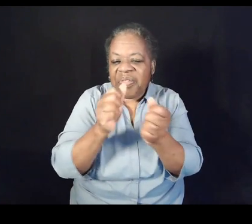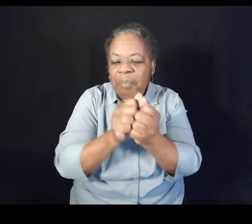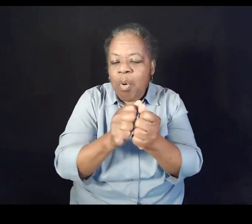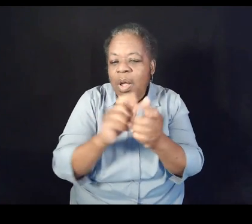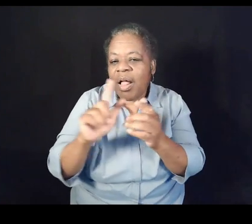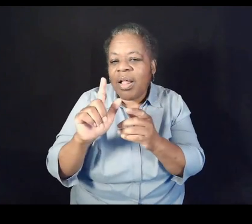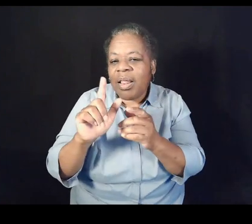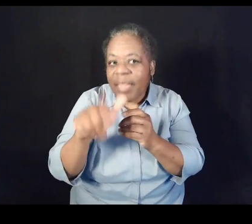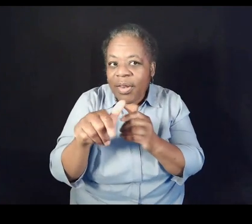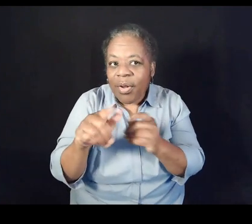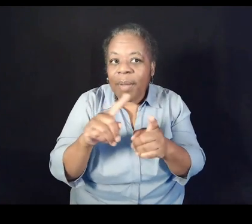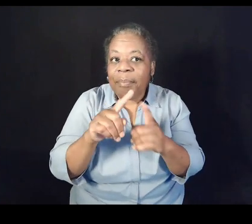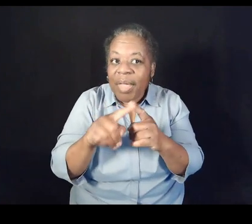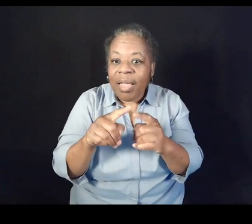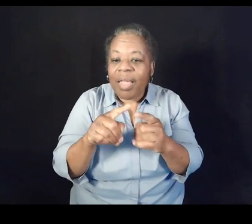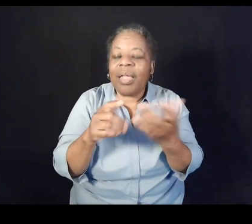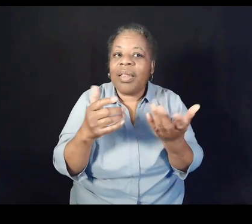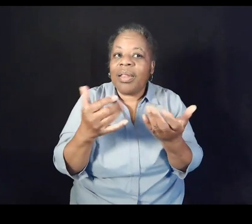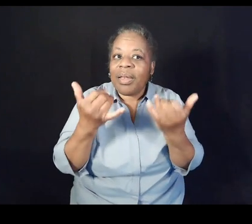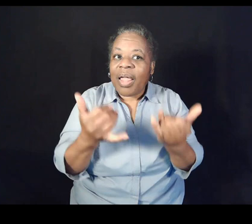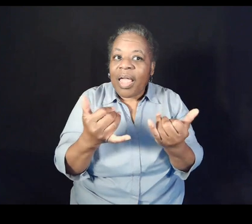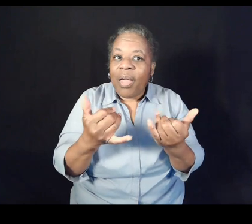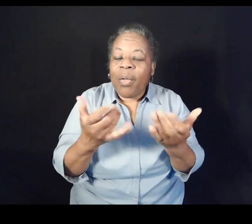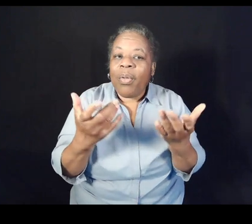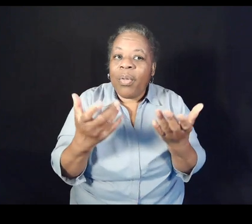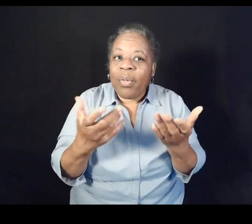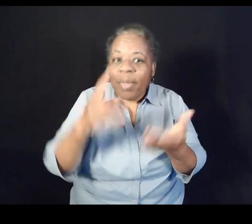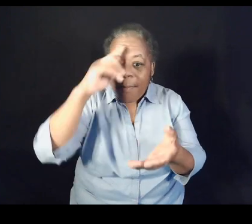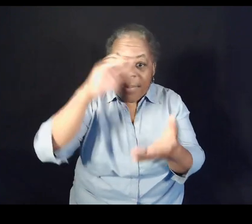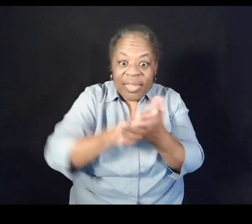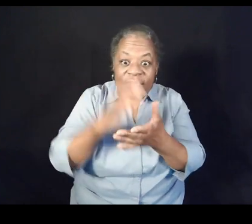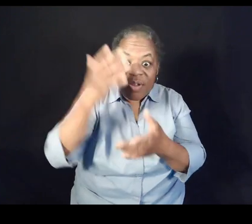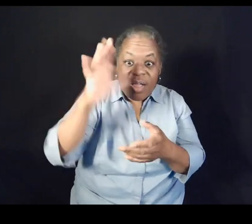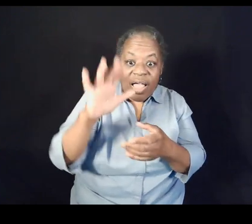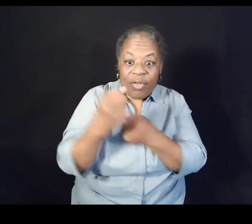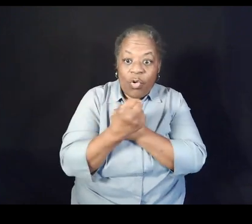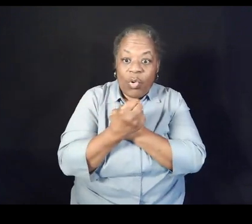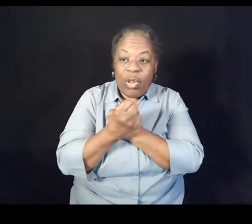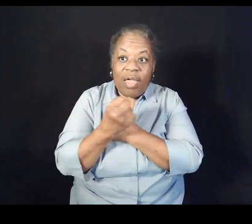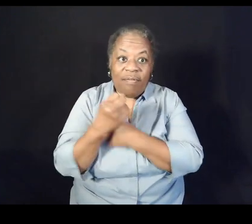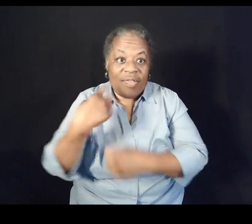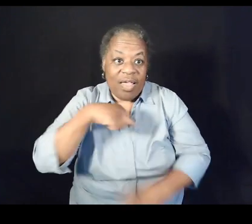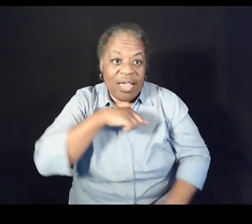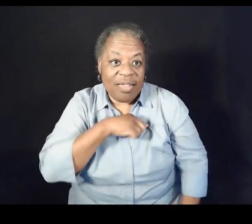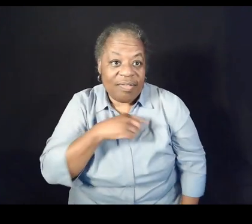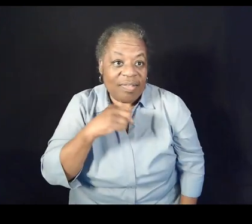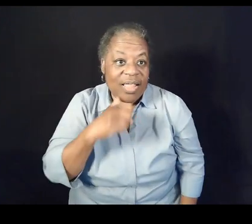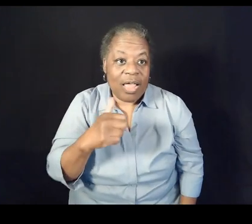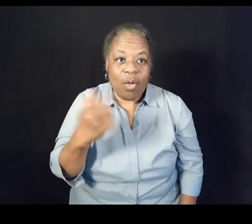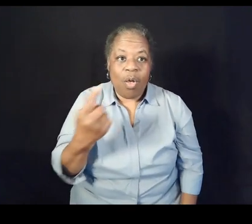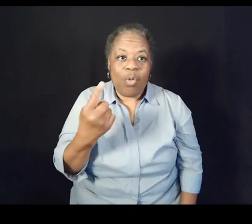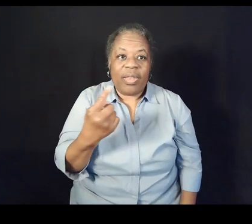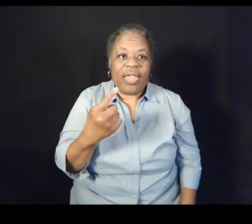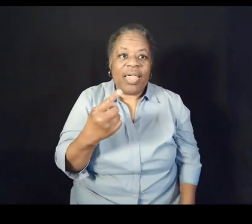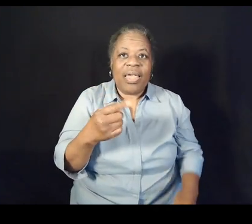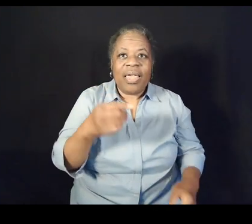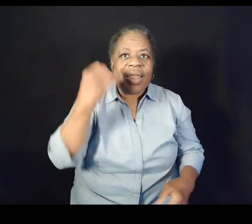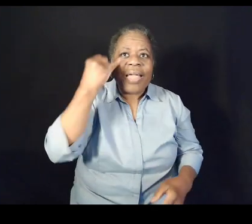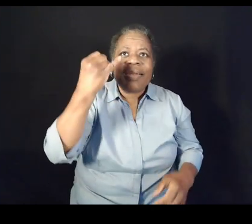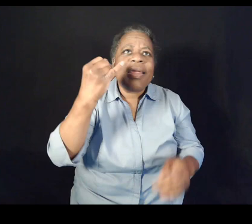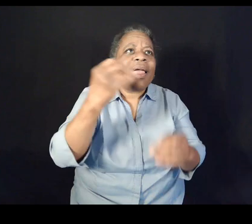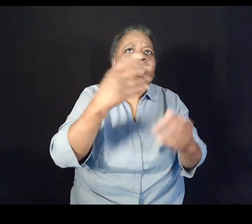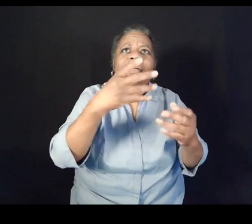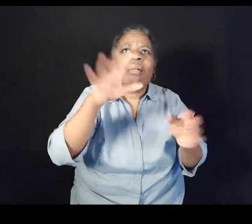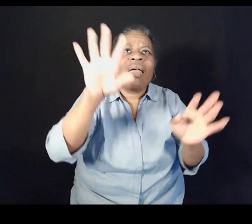for now to point out that belief in a God who loves us isn't just a metaphysical concept we pulled out of thin